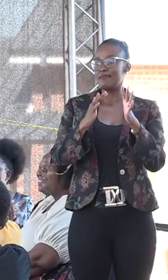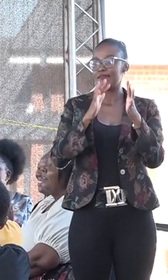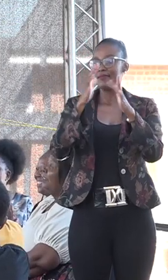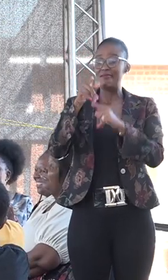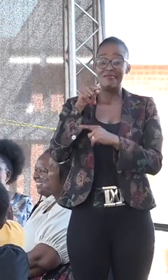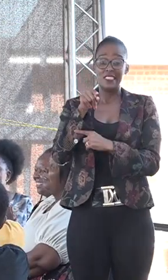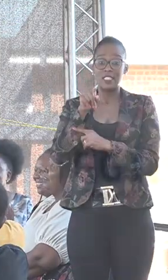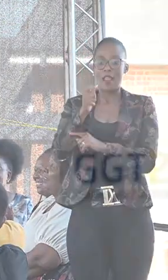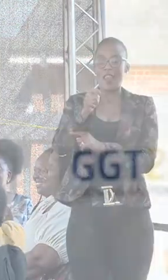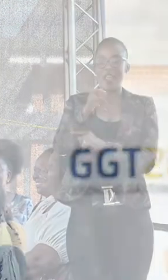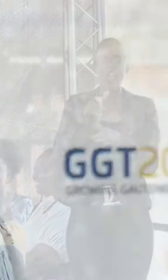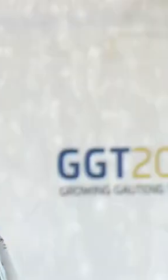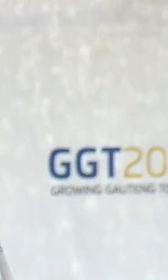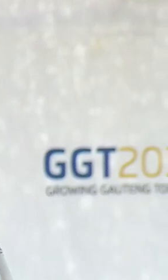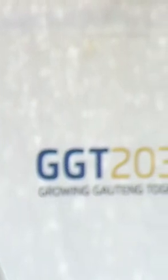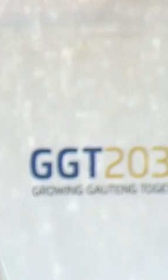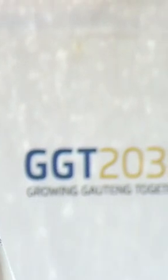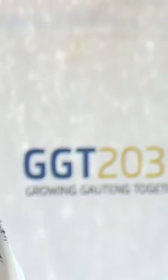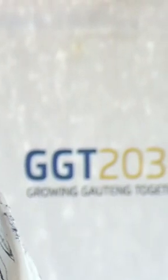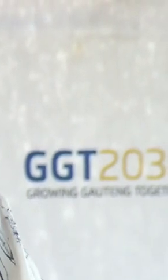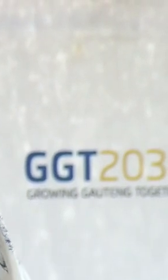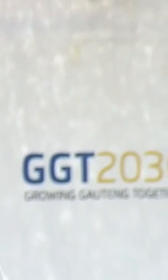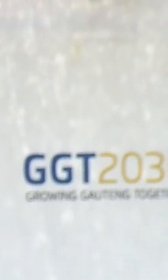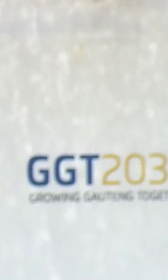kiri kia tsa di class ka moka